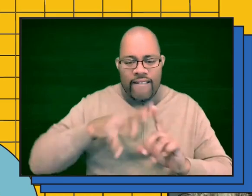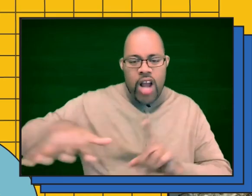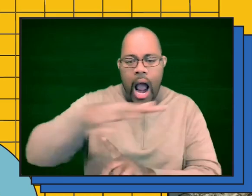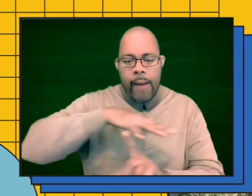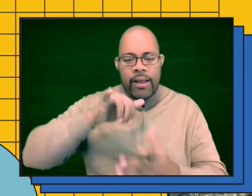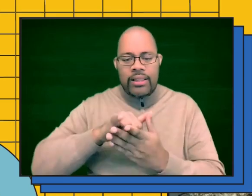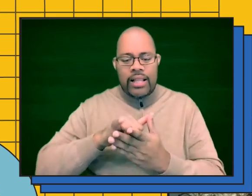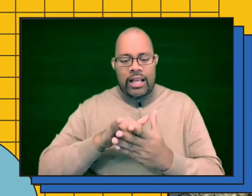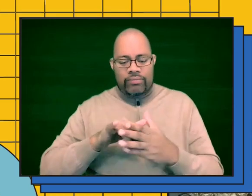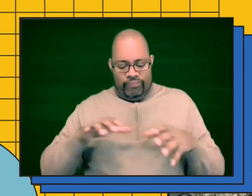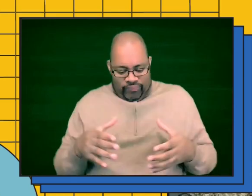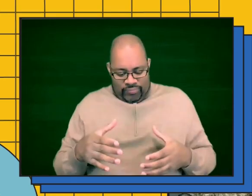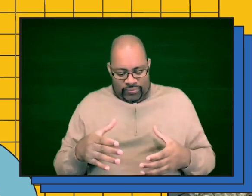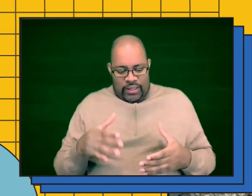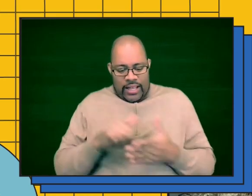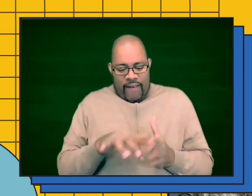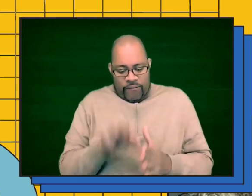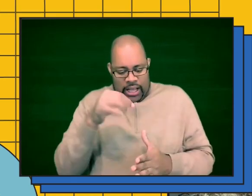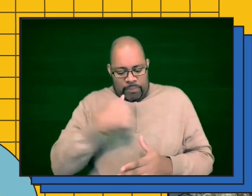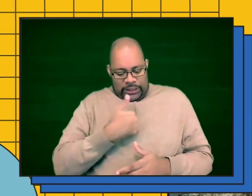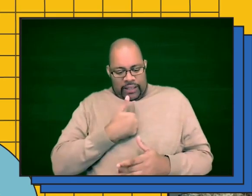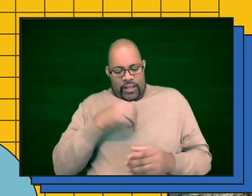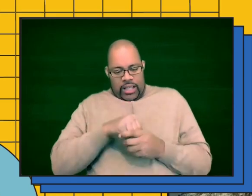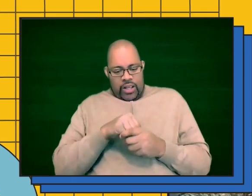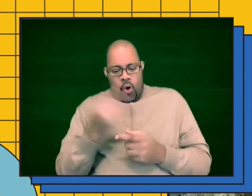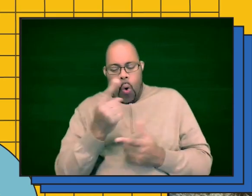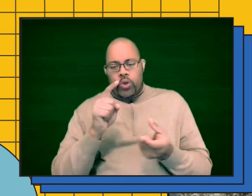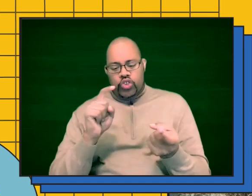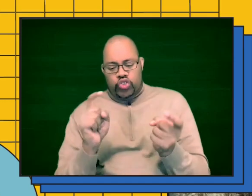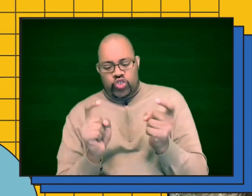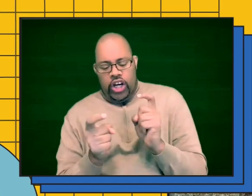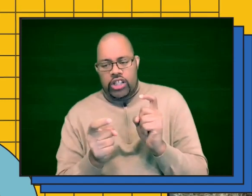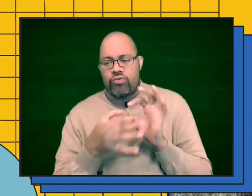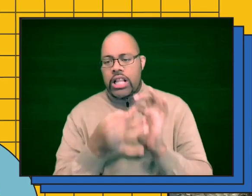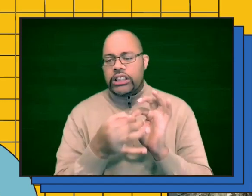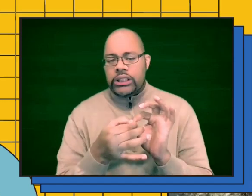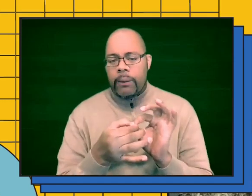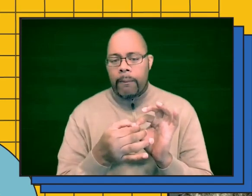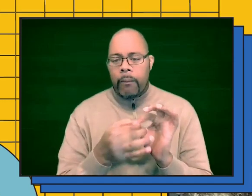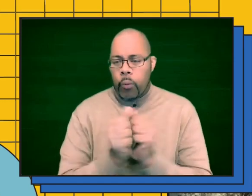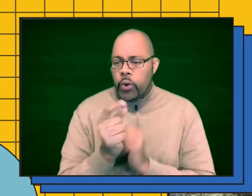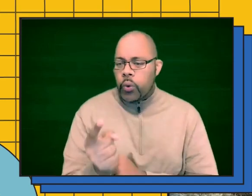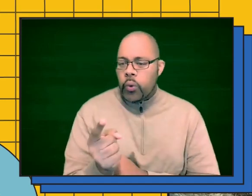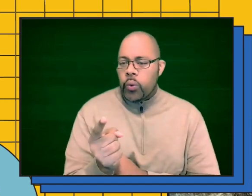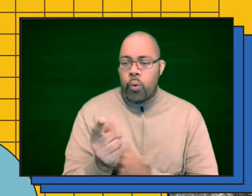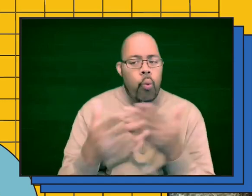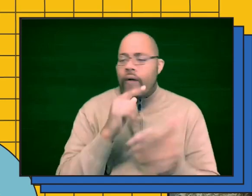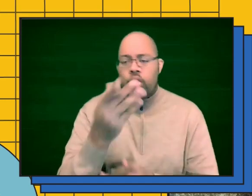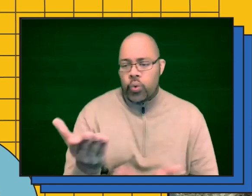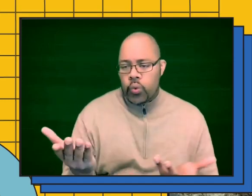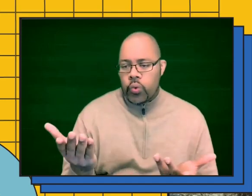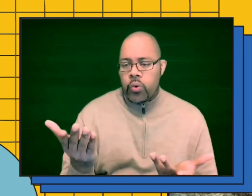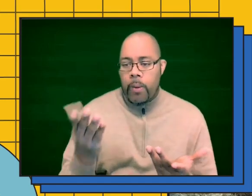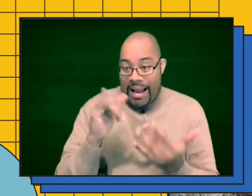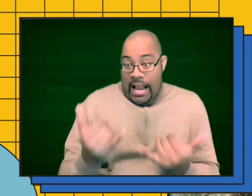and environments that surround me locates me in a constantly shifting relationship to you, whoever